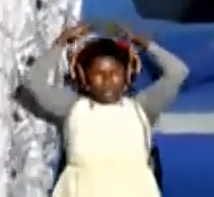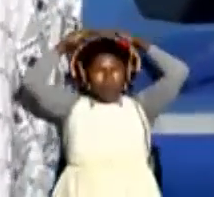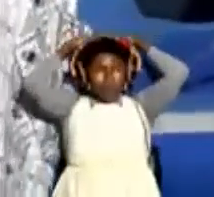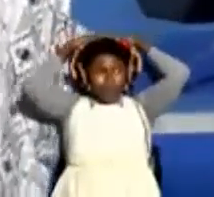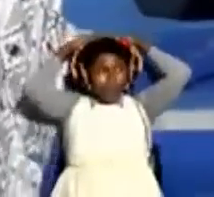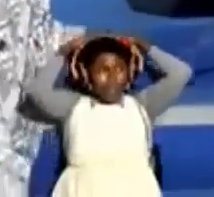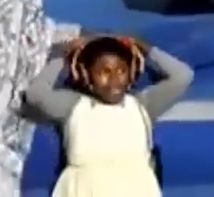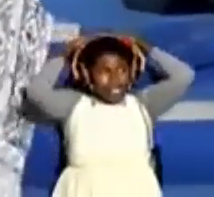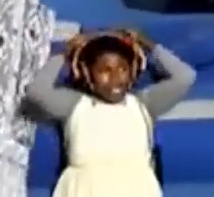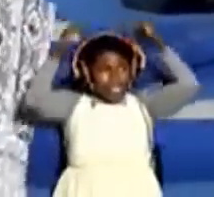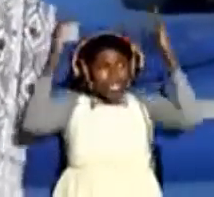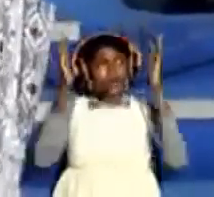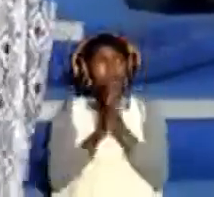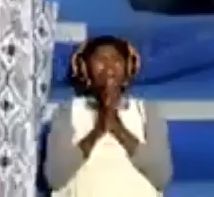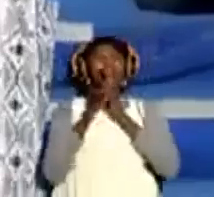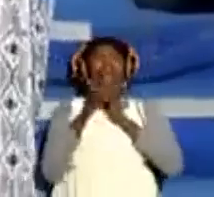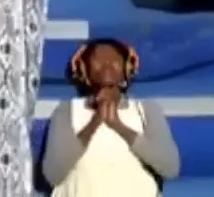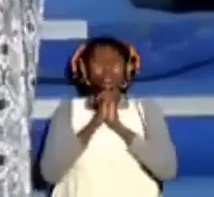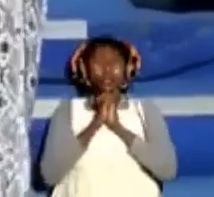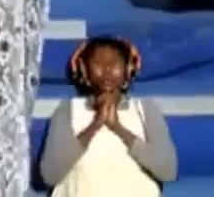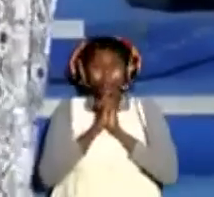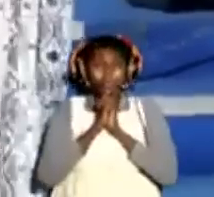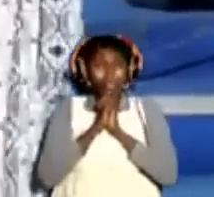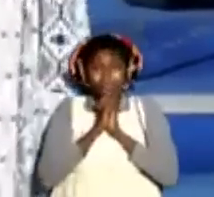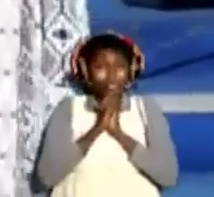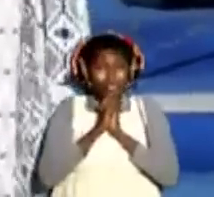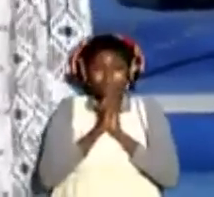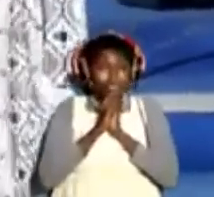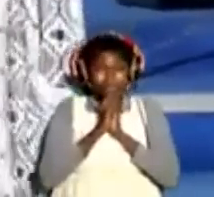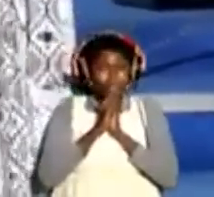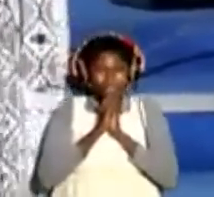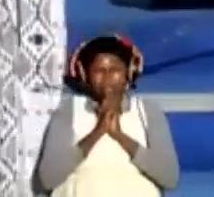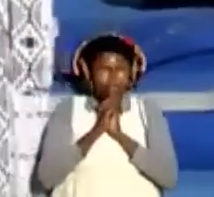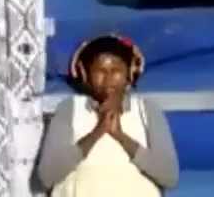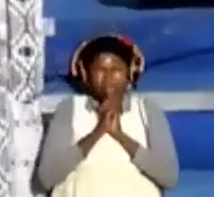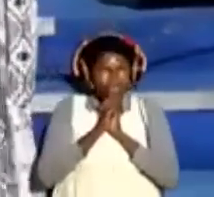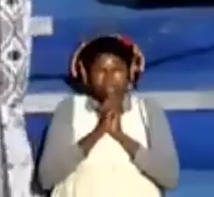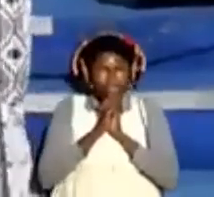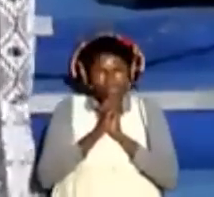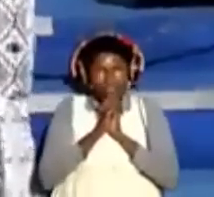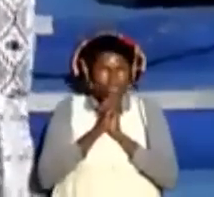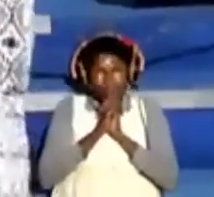What do you think for us tonight? Shataya Makarabus.